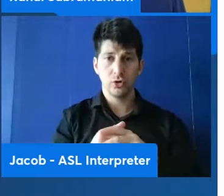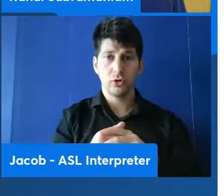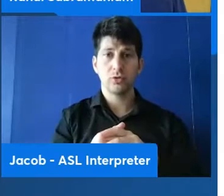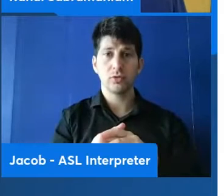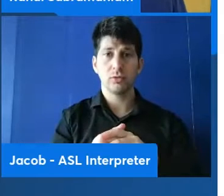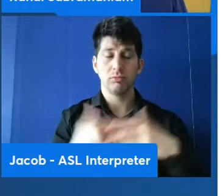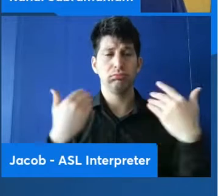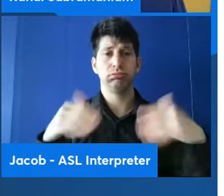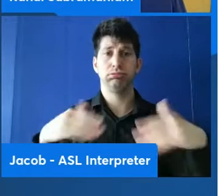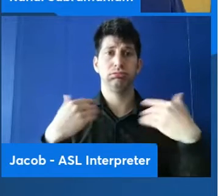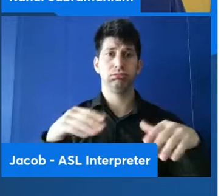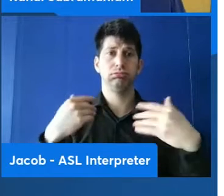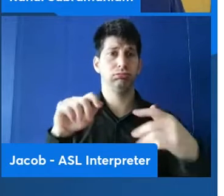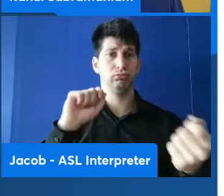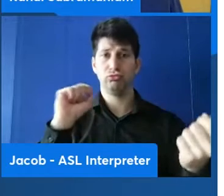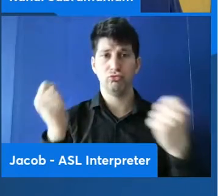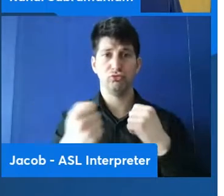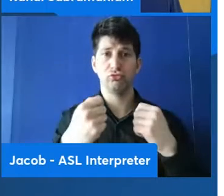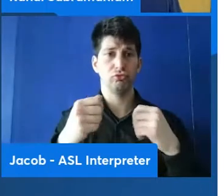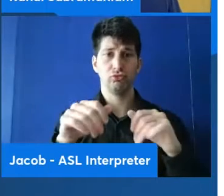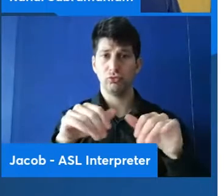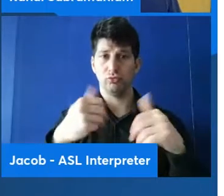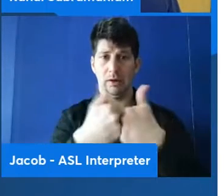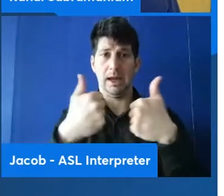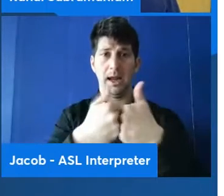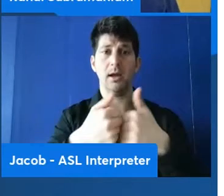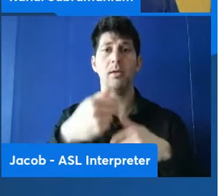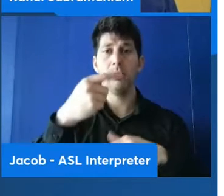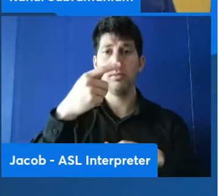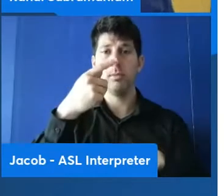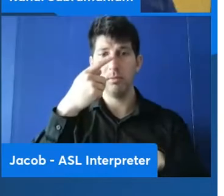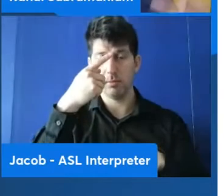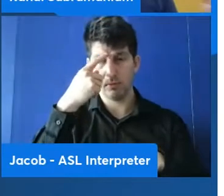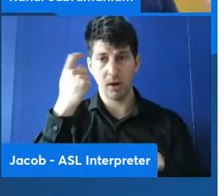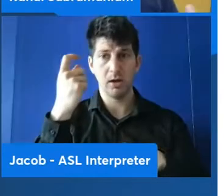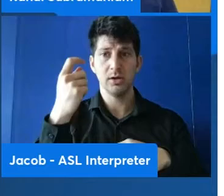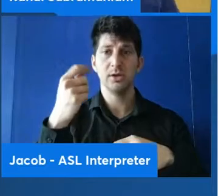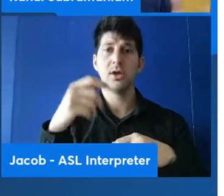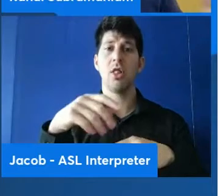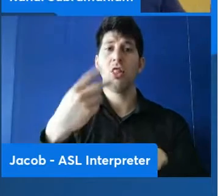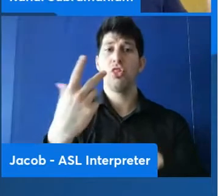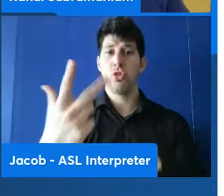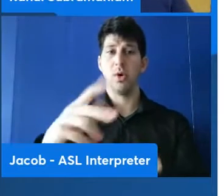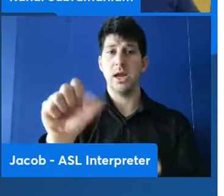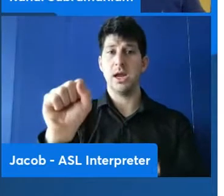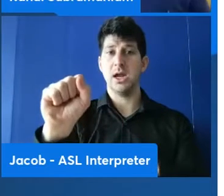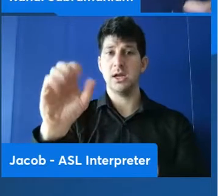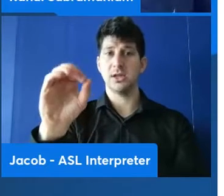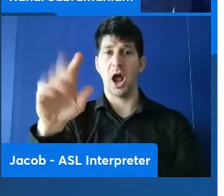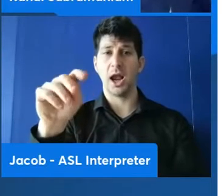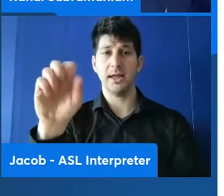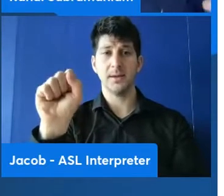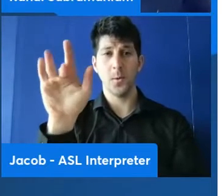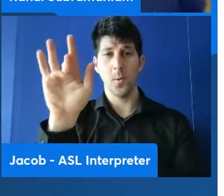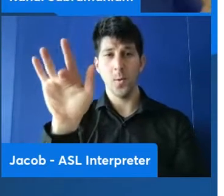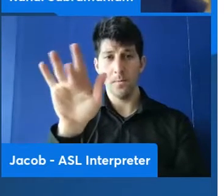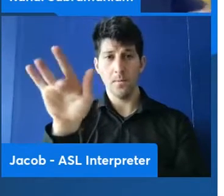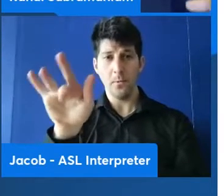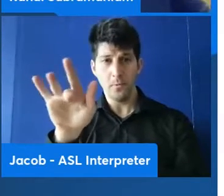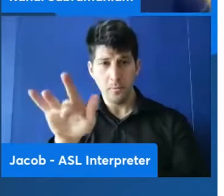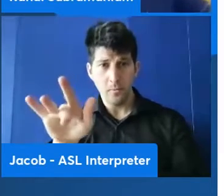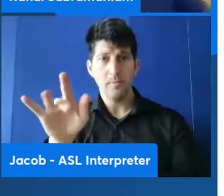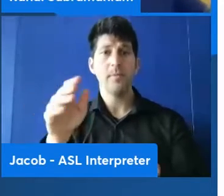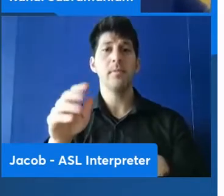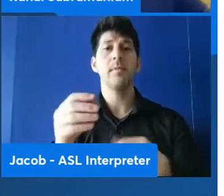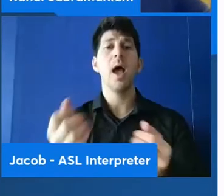it's truly a game changer because A, it allows for 3 sockets as against 2. Now, what I mean by a socket is the number of places or how